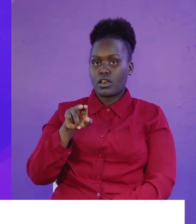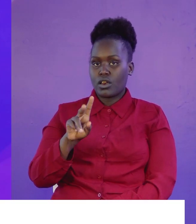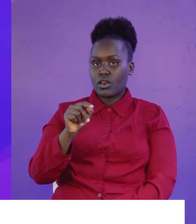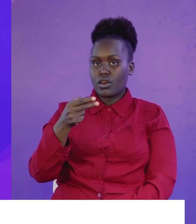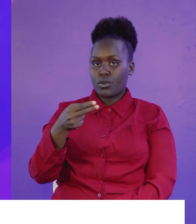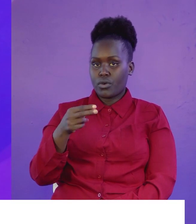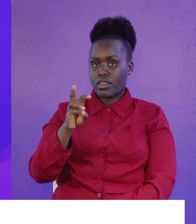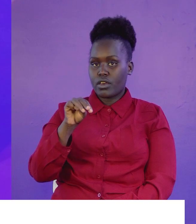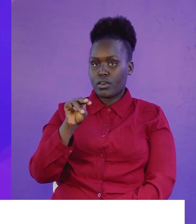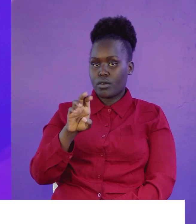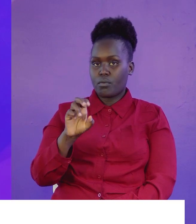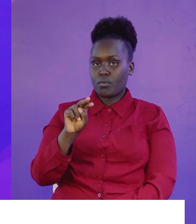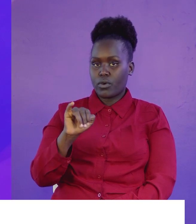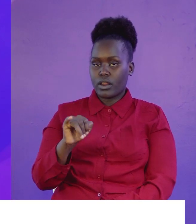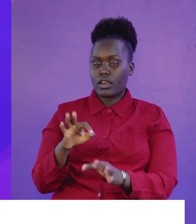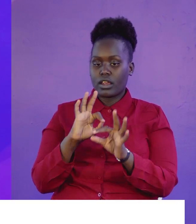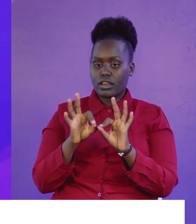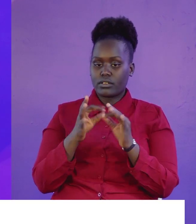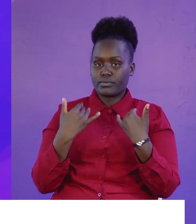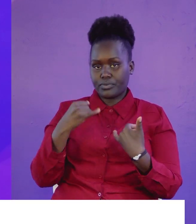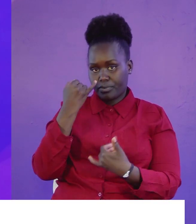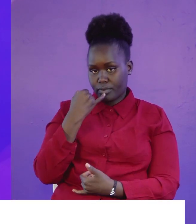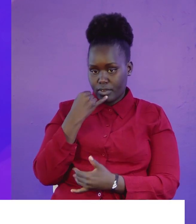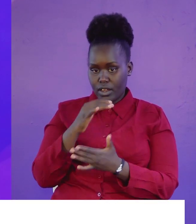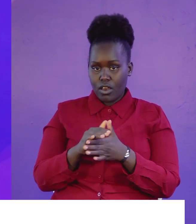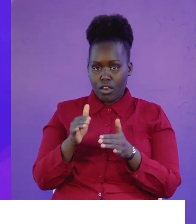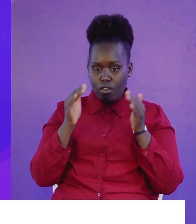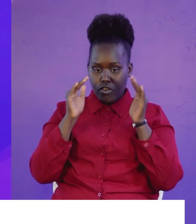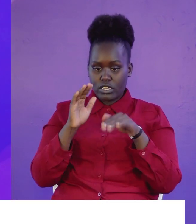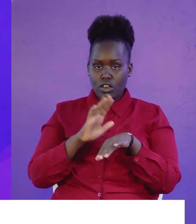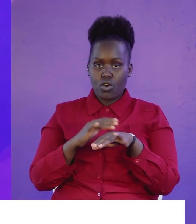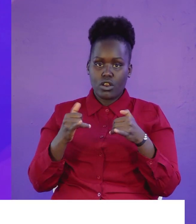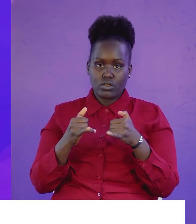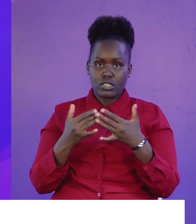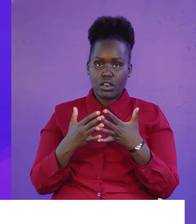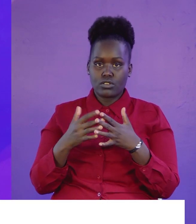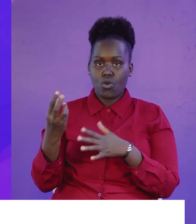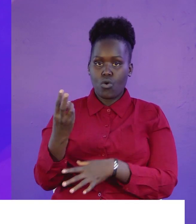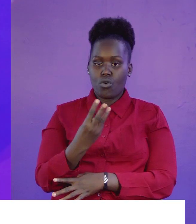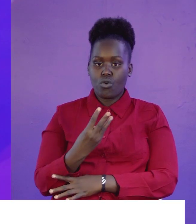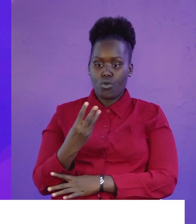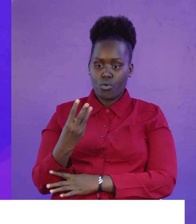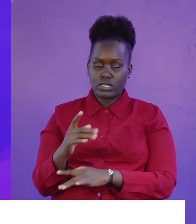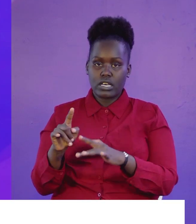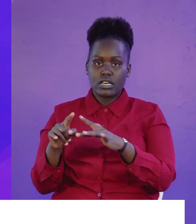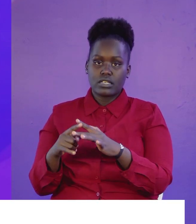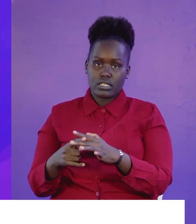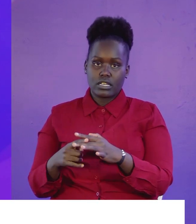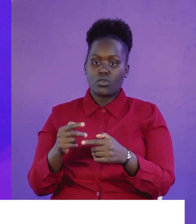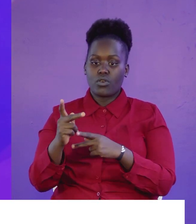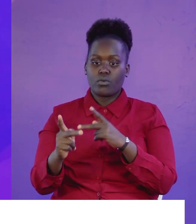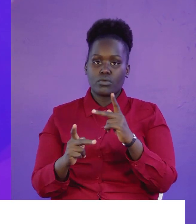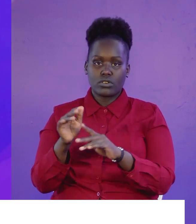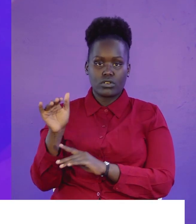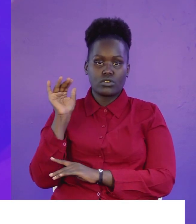language interpreter is Irene Chebiwat. To our news. The Senate on Wednesday kicked off proceedings to